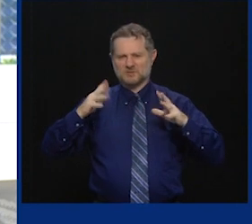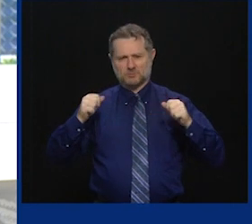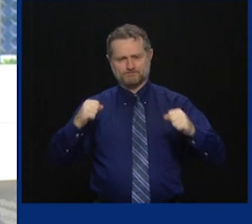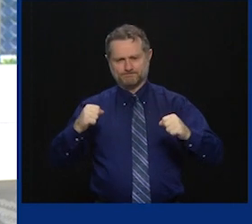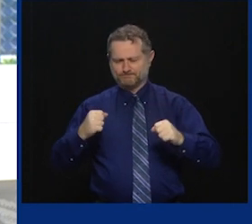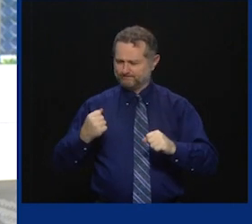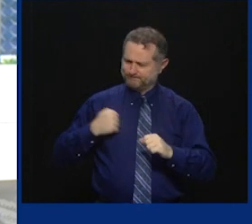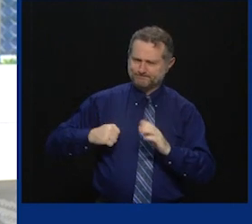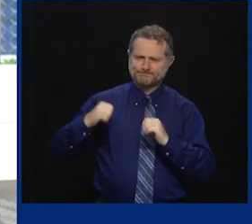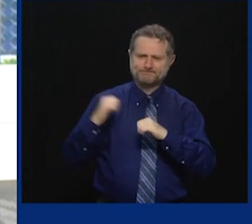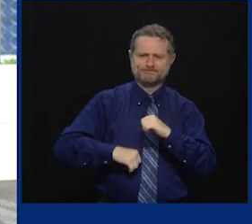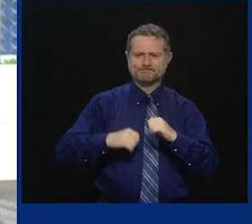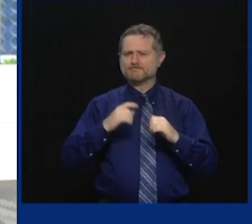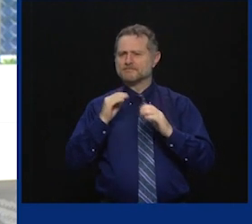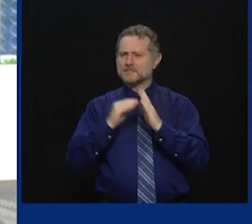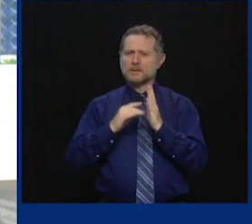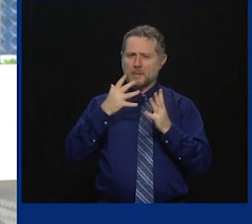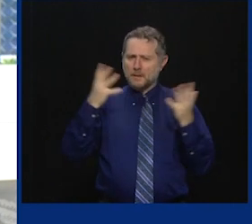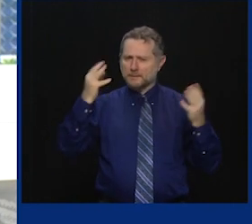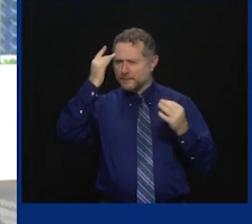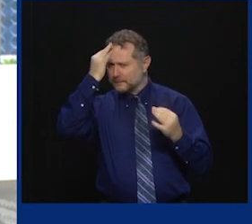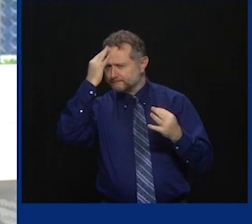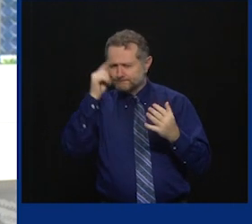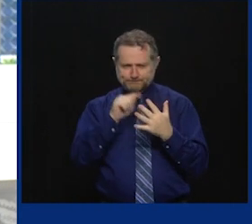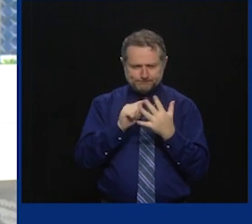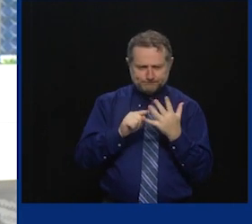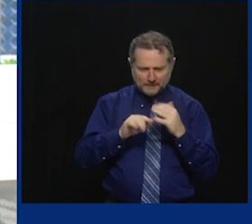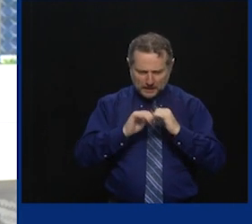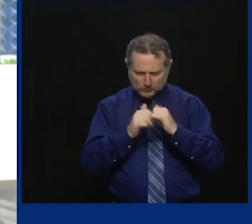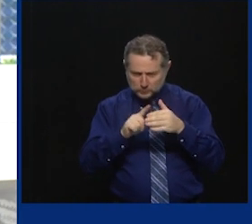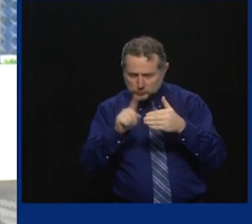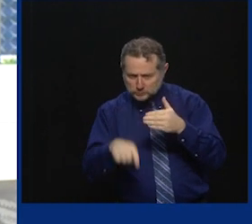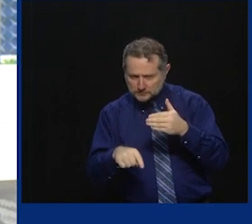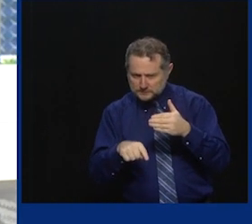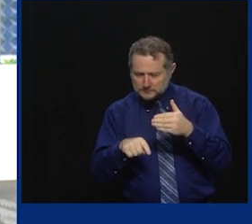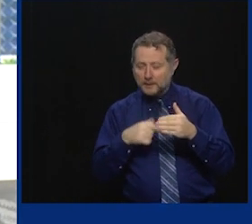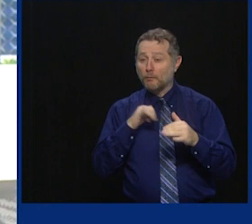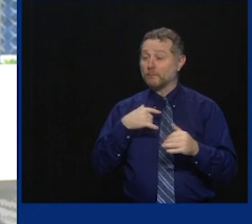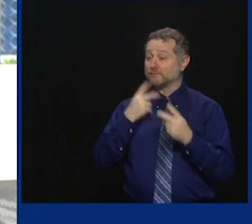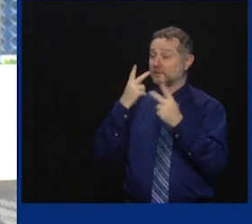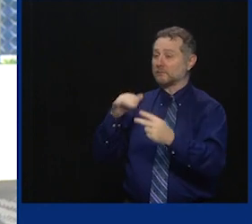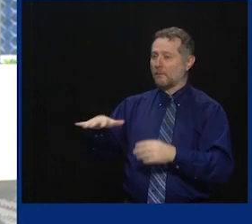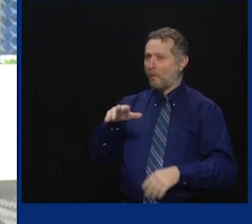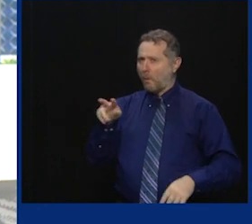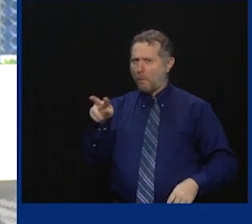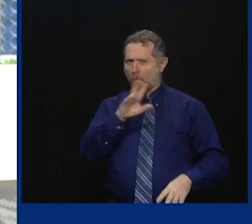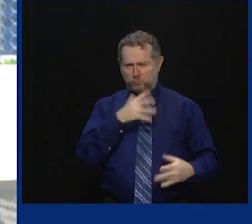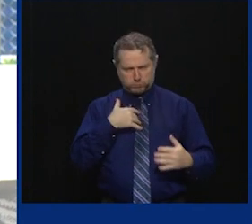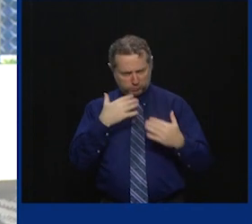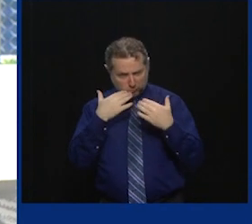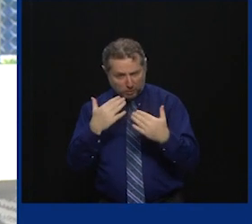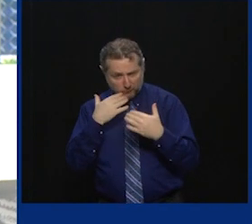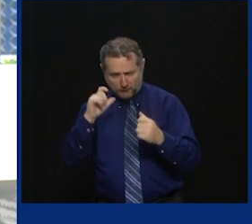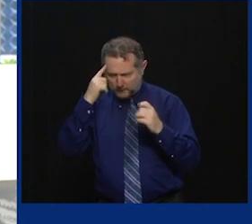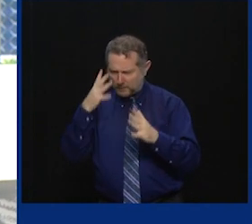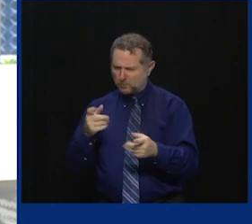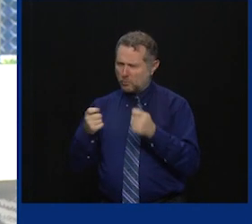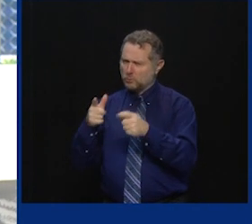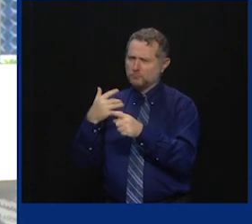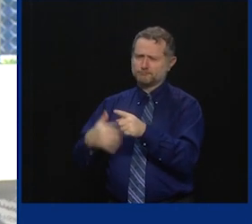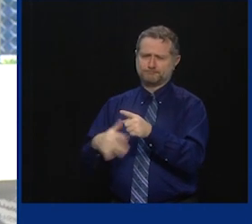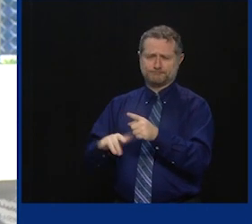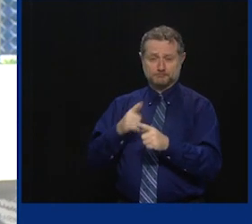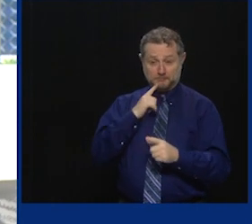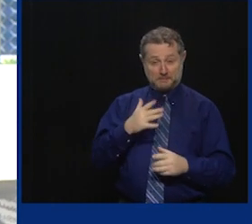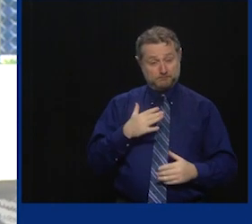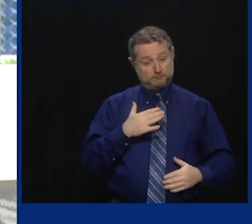to think about and talk about from that visit. But thank you for being here, Administrator. But now it's my pleasure to introduce the great